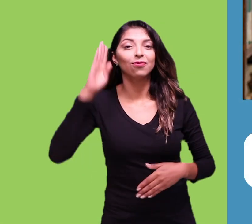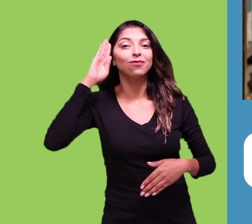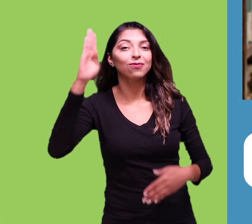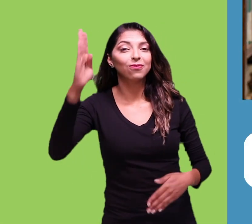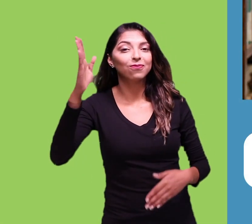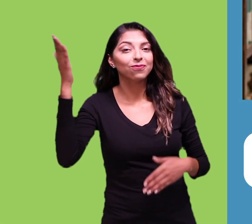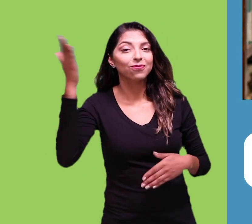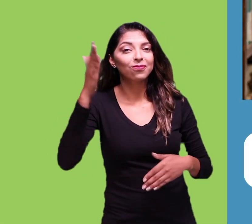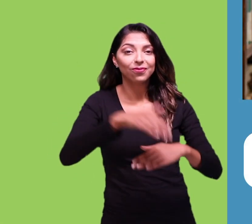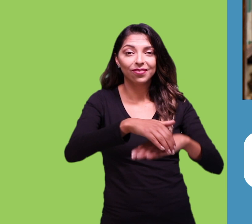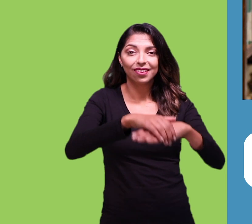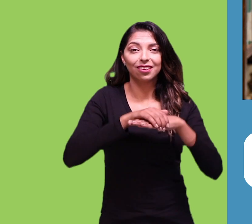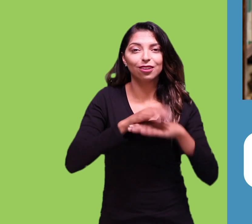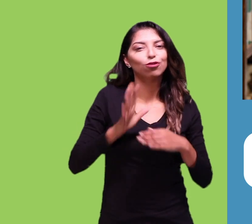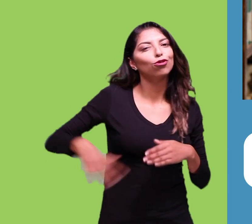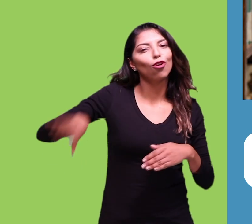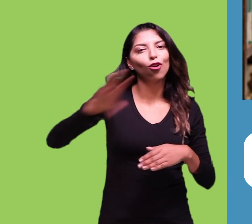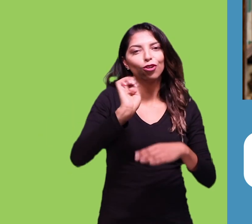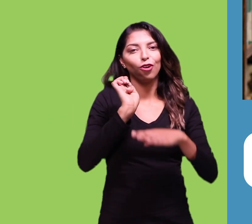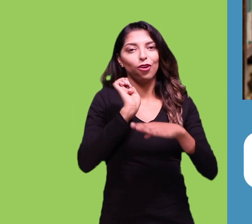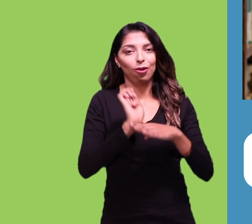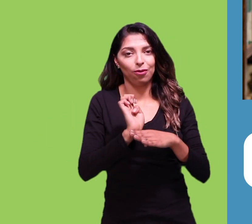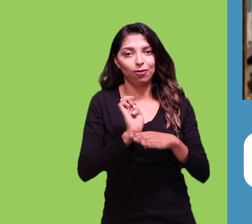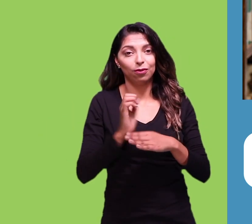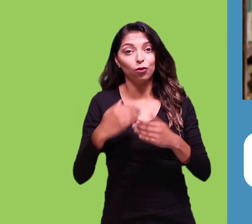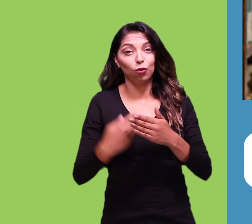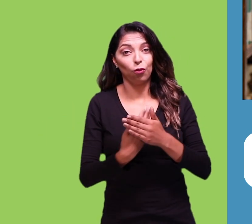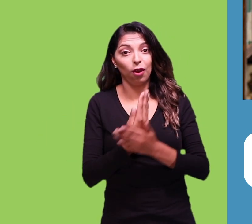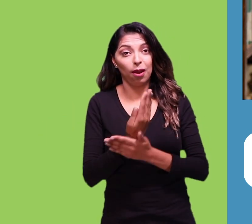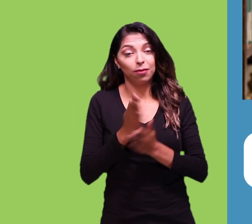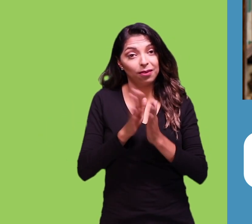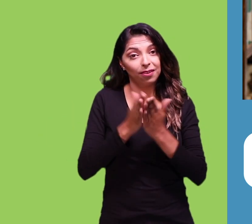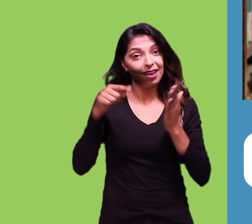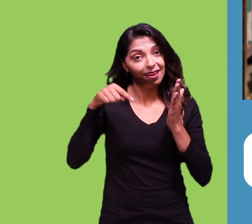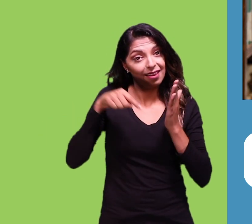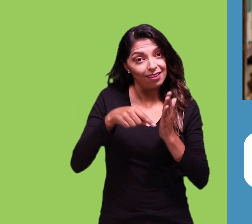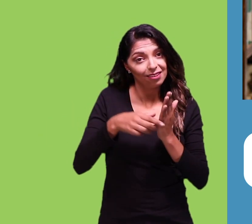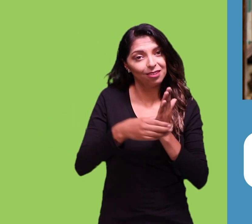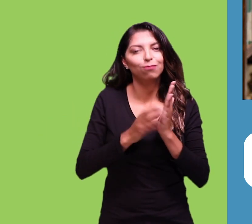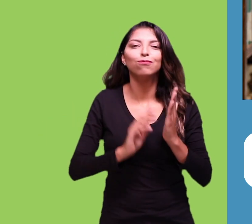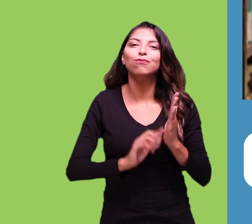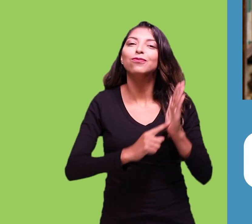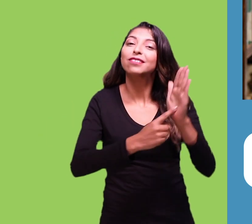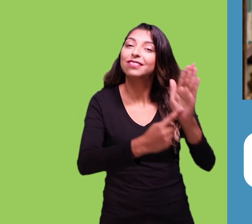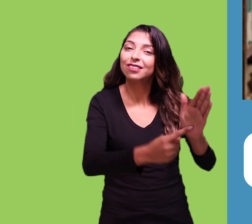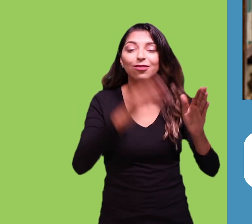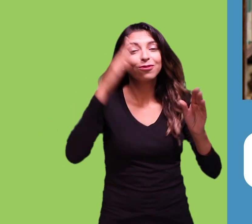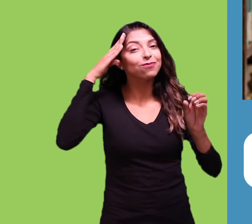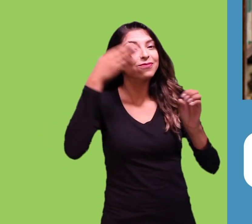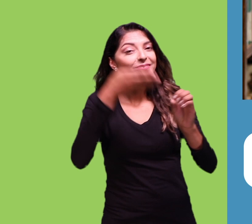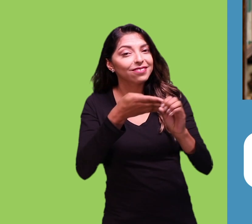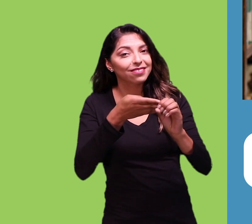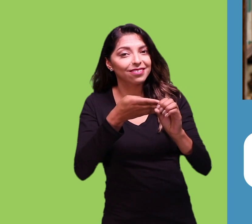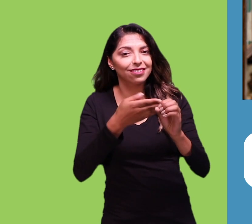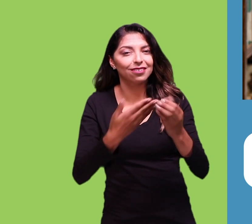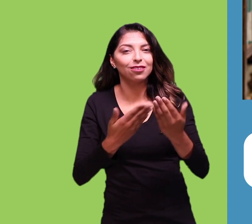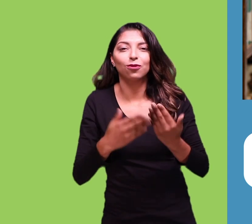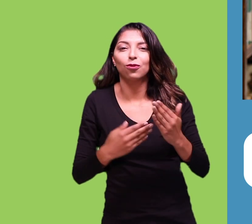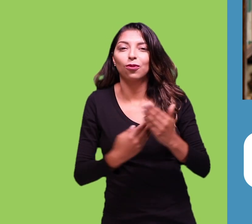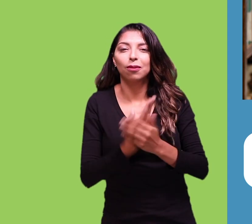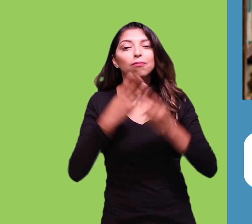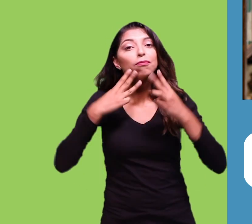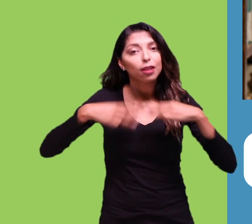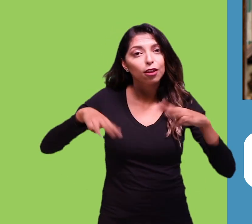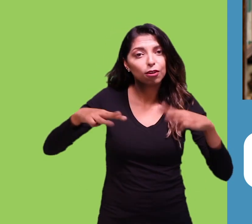Dear English Teachers of Ecuador, this new English book series introduces students and teachers to a more modern approach